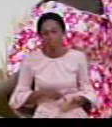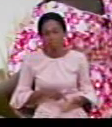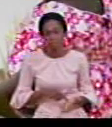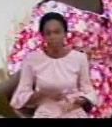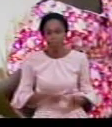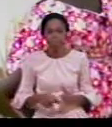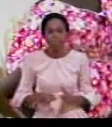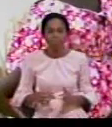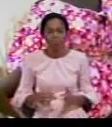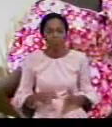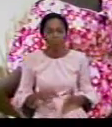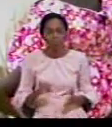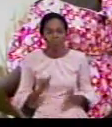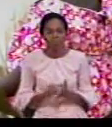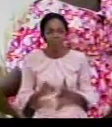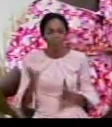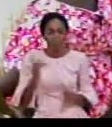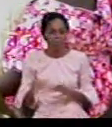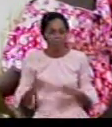should go to